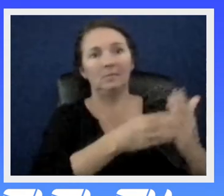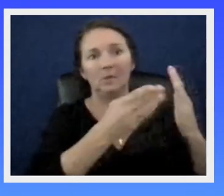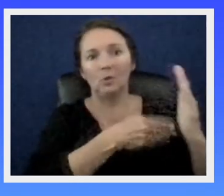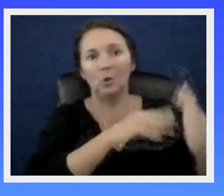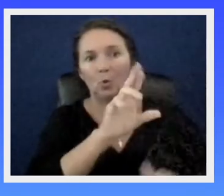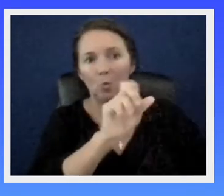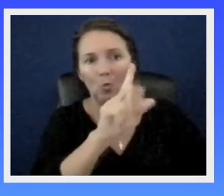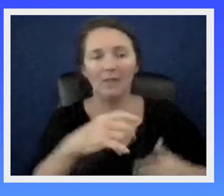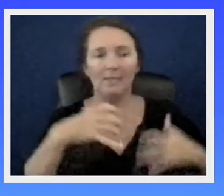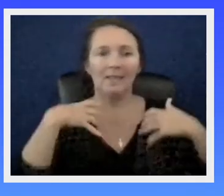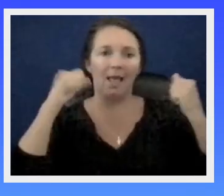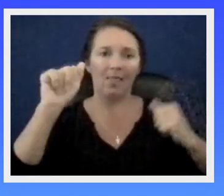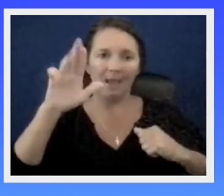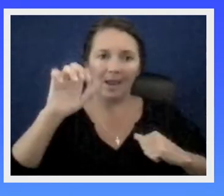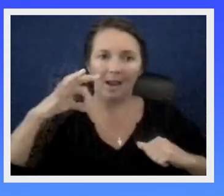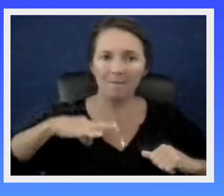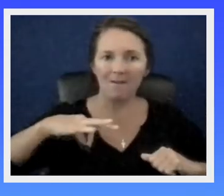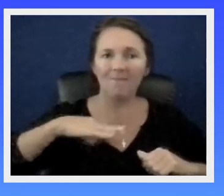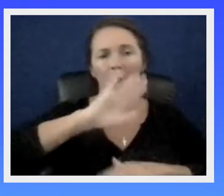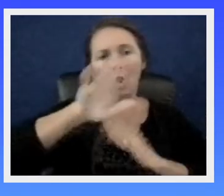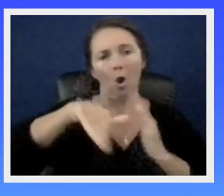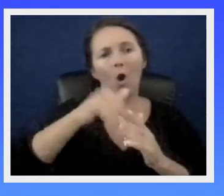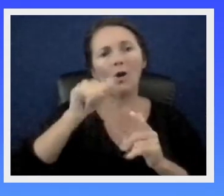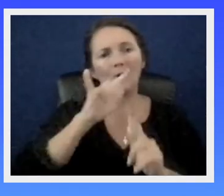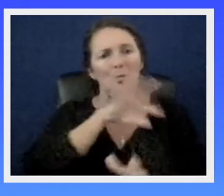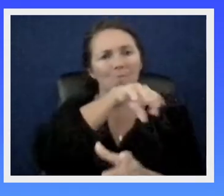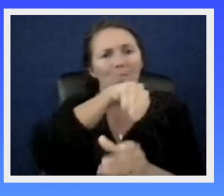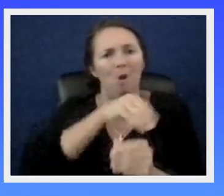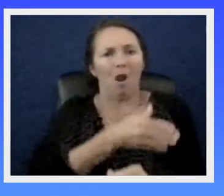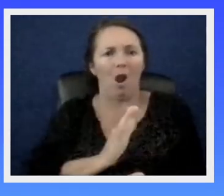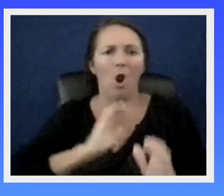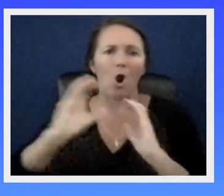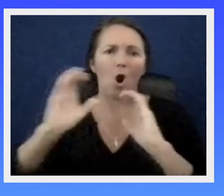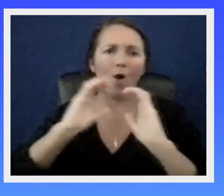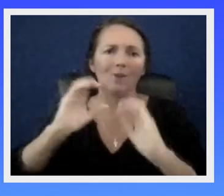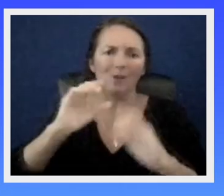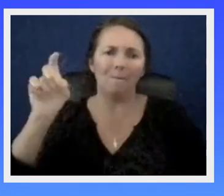of that also has to be a part of the conversation too.